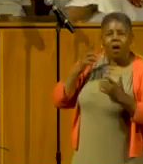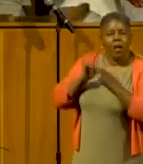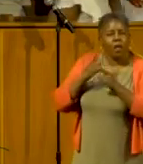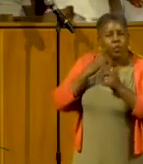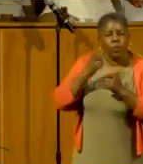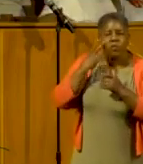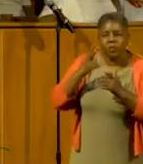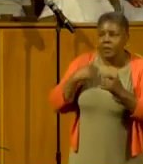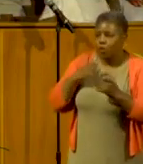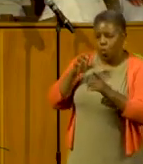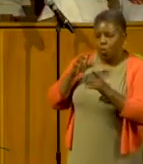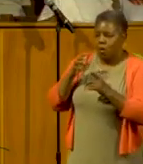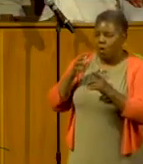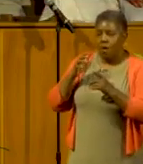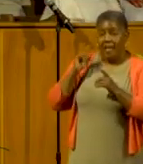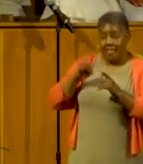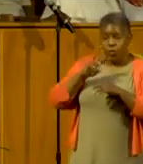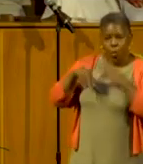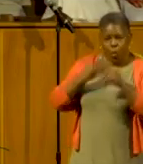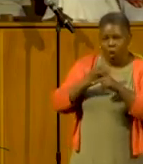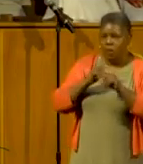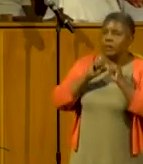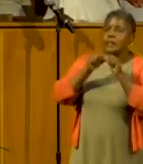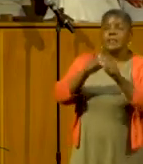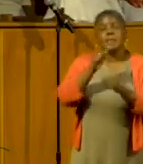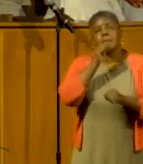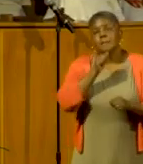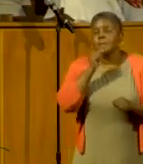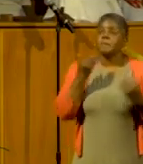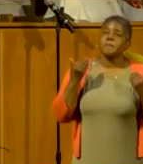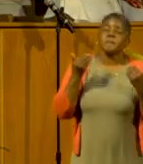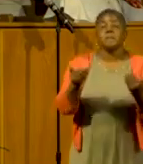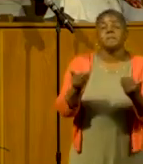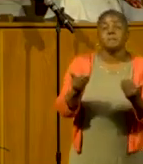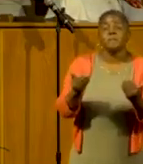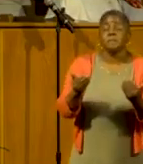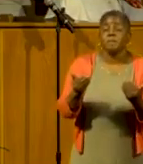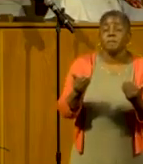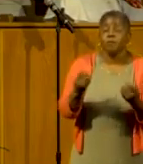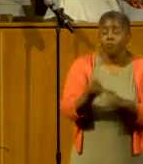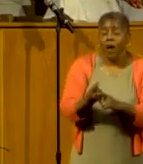But you've been so conditioned in the society to just hang in there.